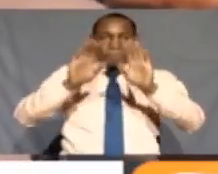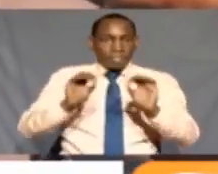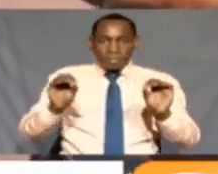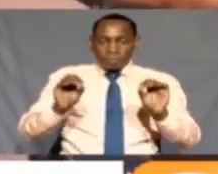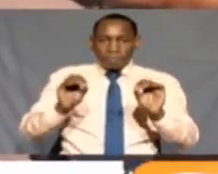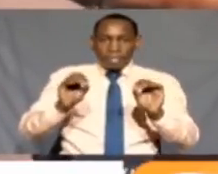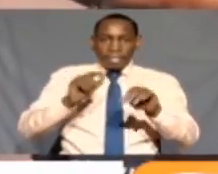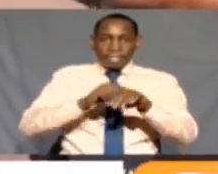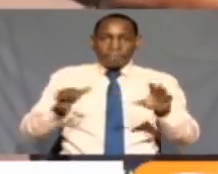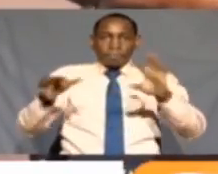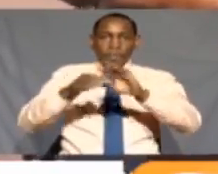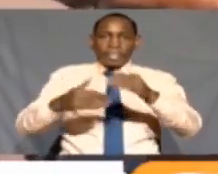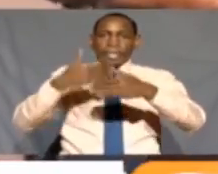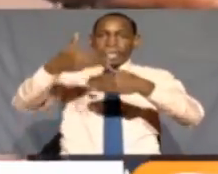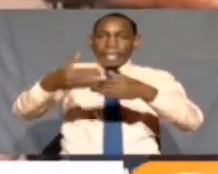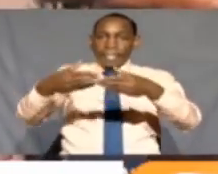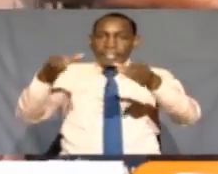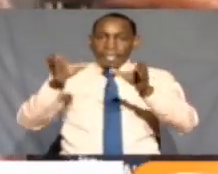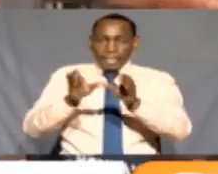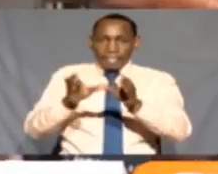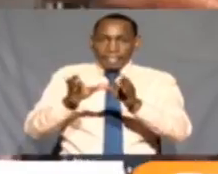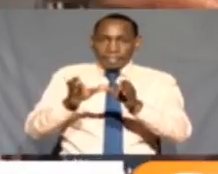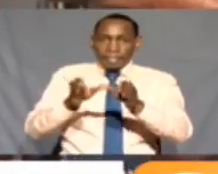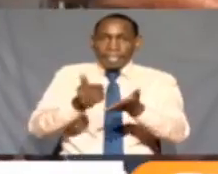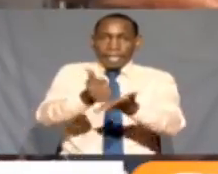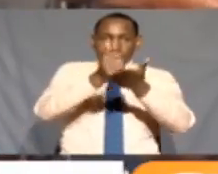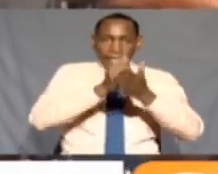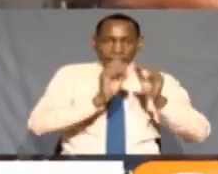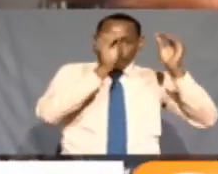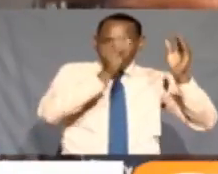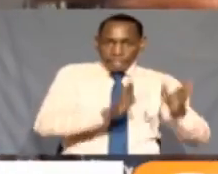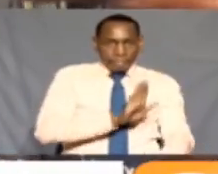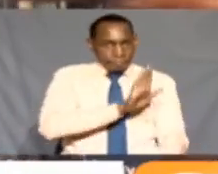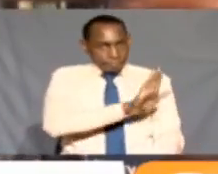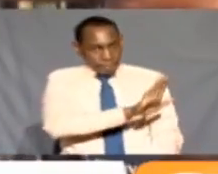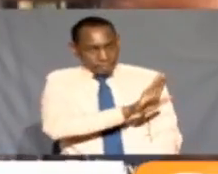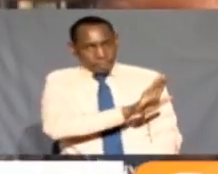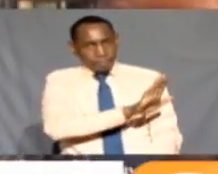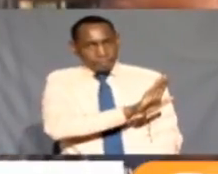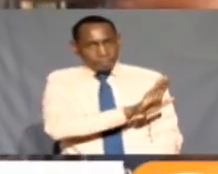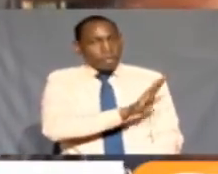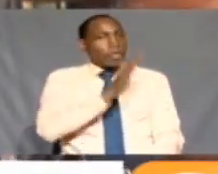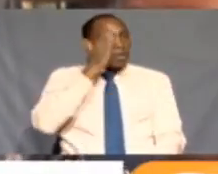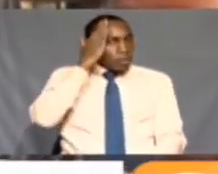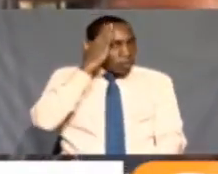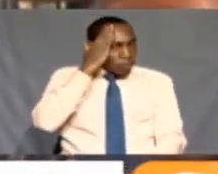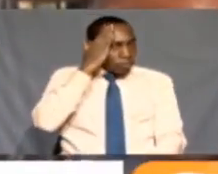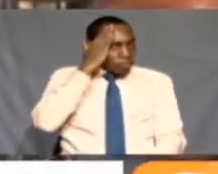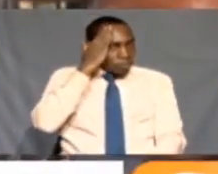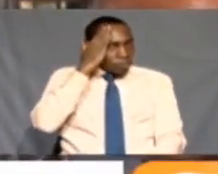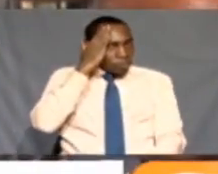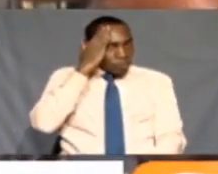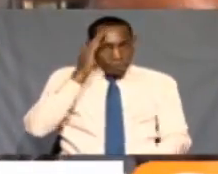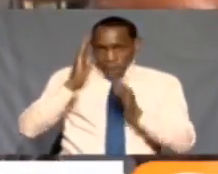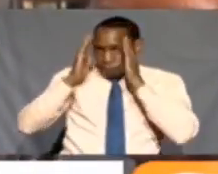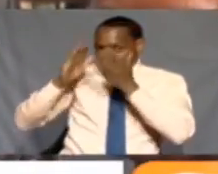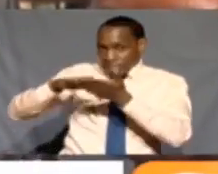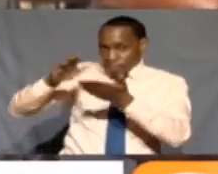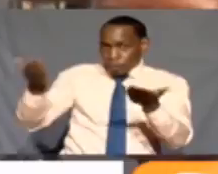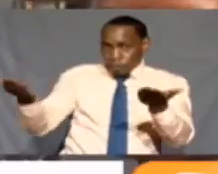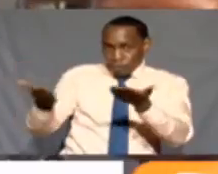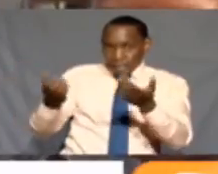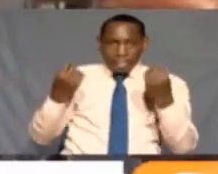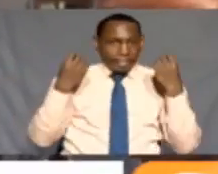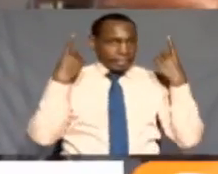move to the next class, they will help the teacher to know where to pay more attention. Are